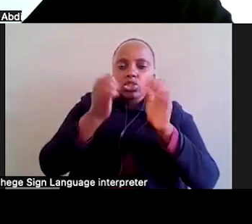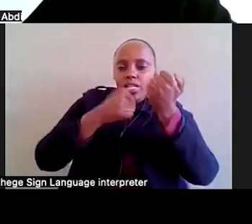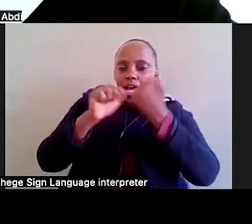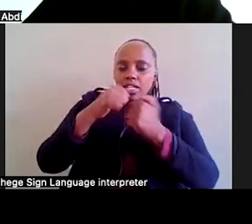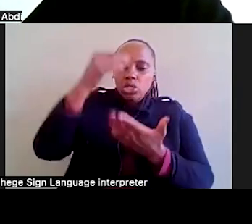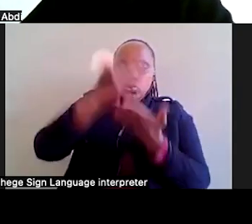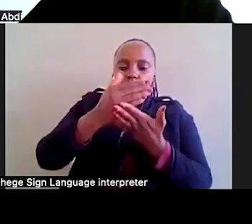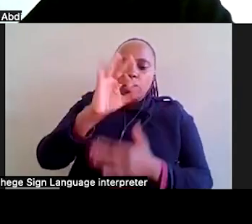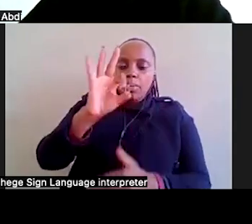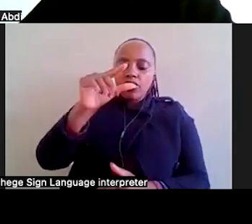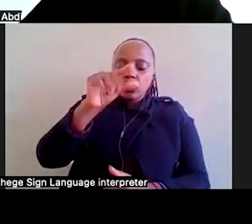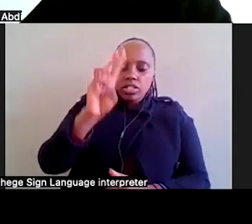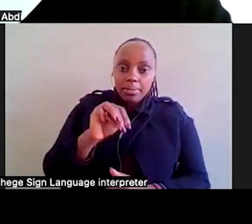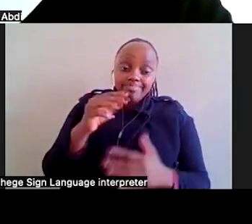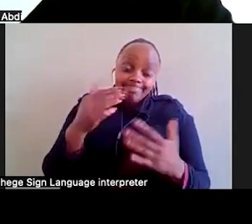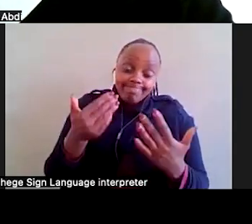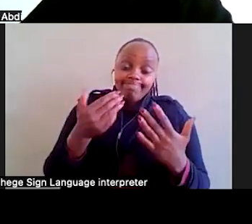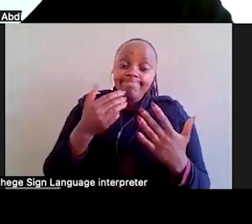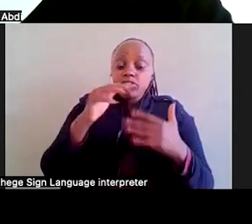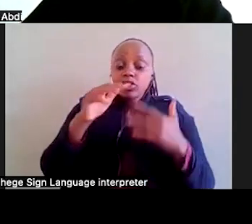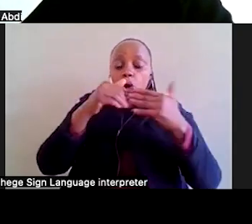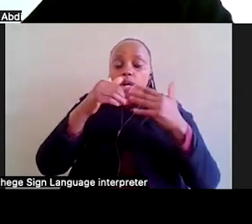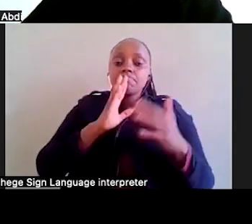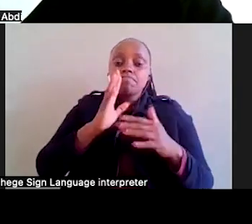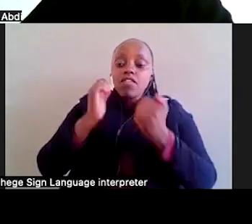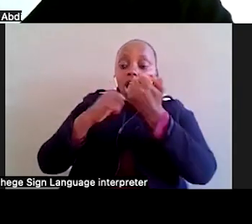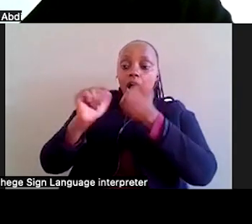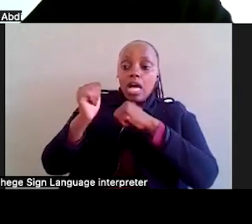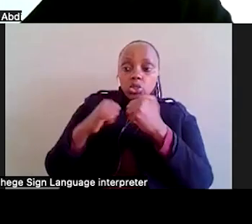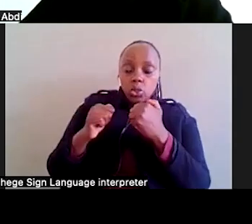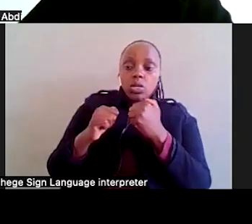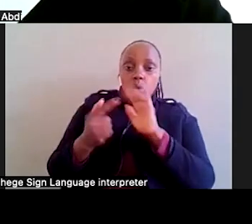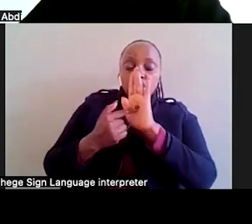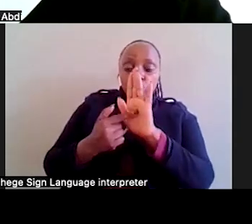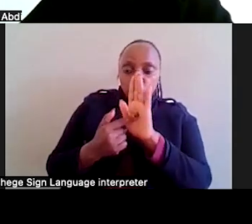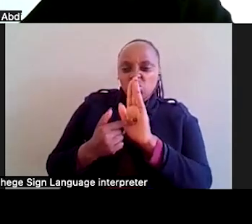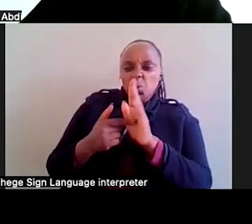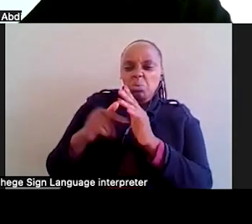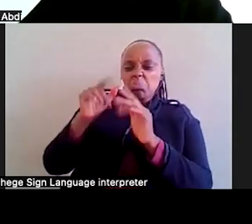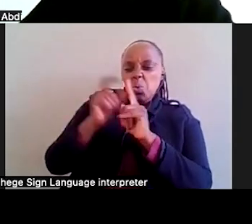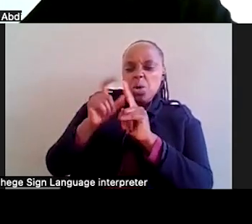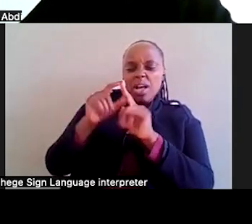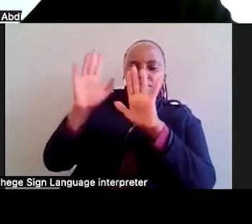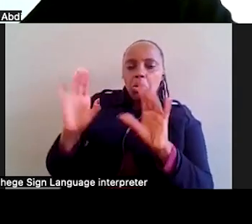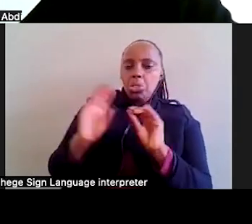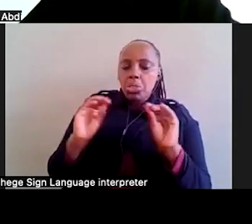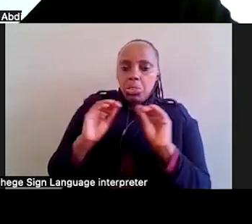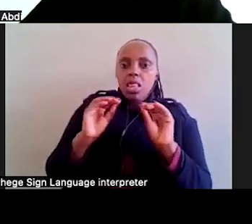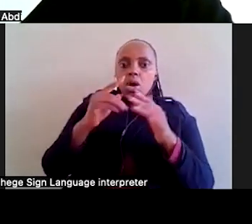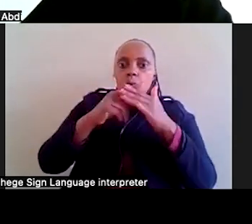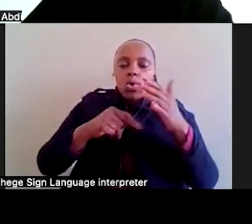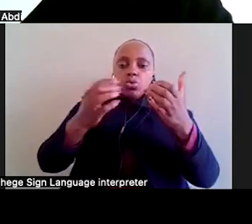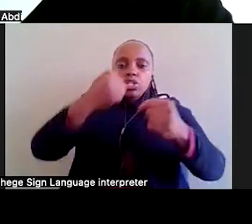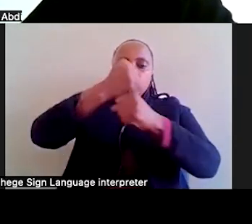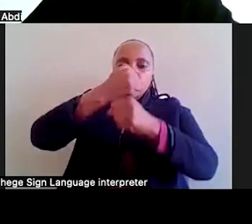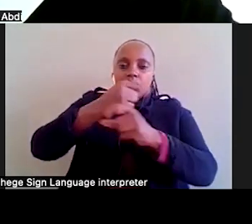FGM. After all, it is said, actions speak louder than words. Many a times we meet and discuss about what we need to do, but rarely